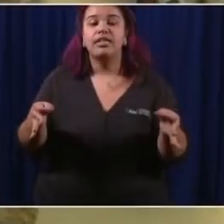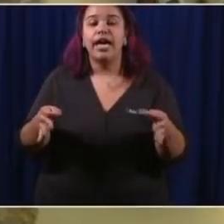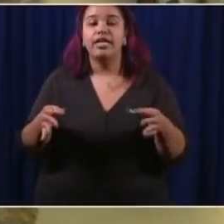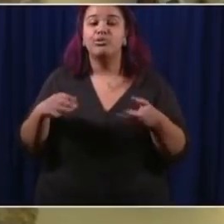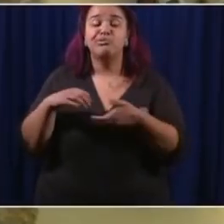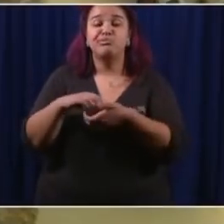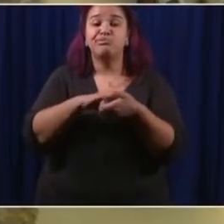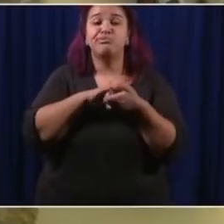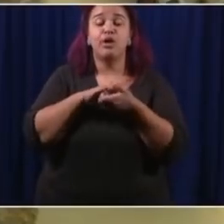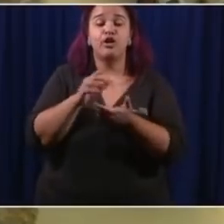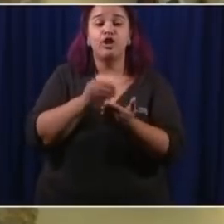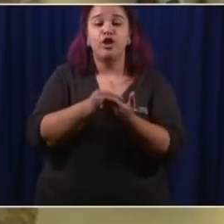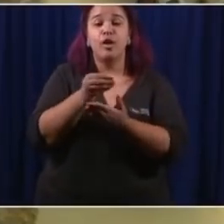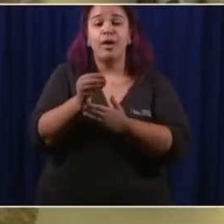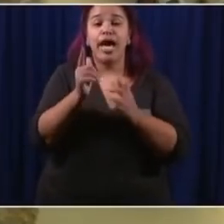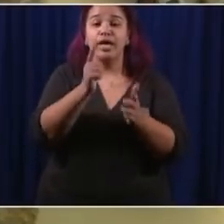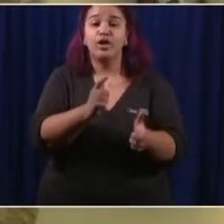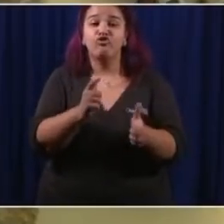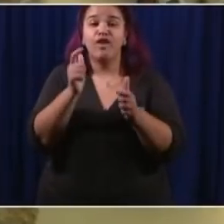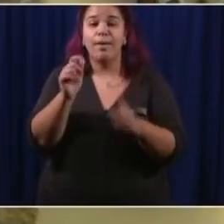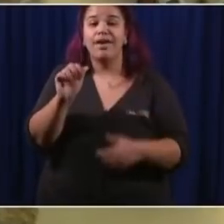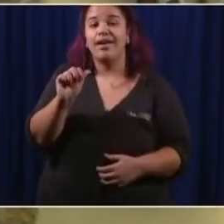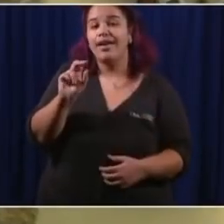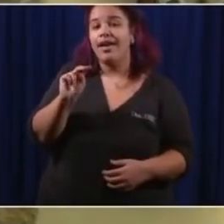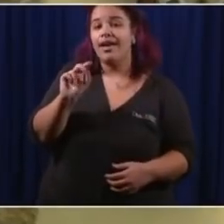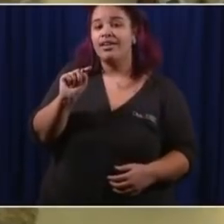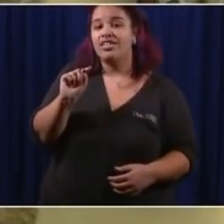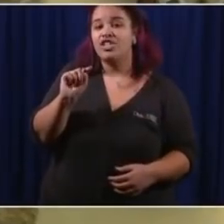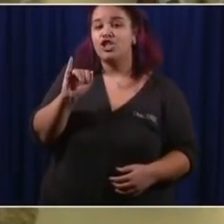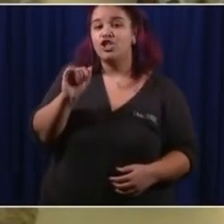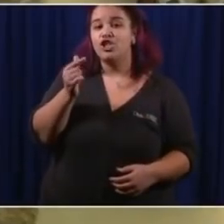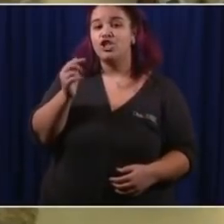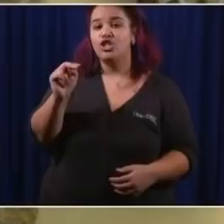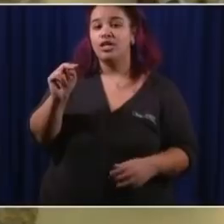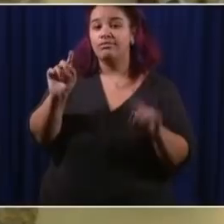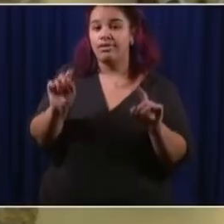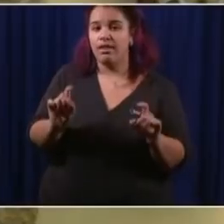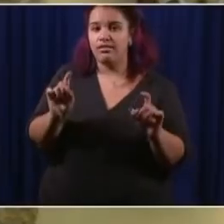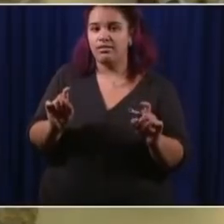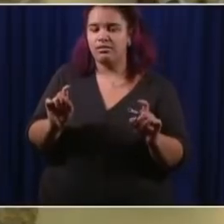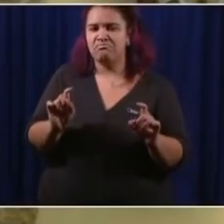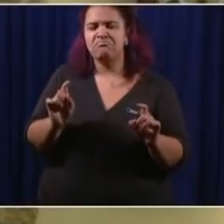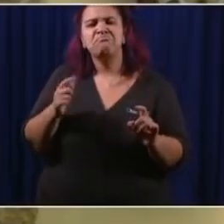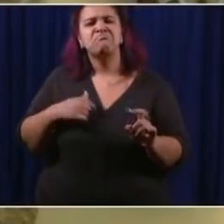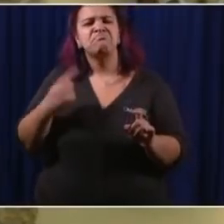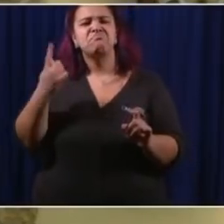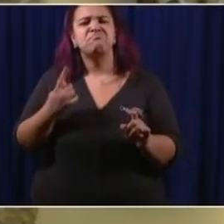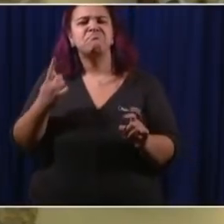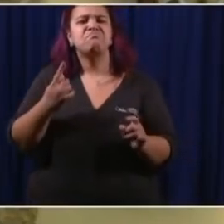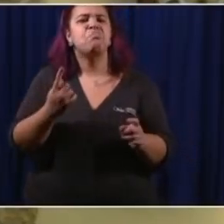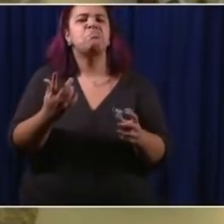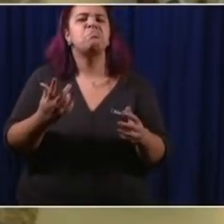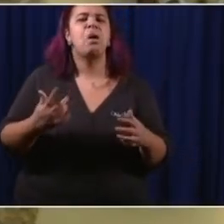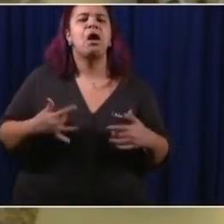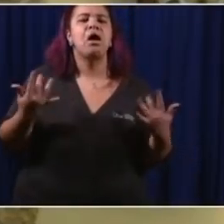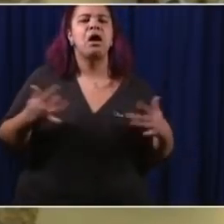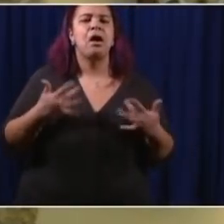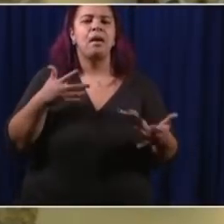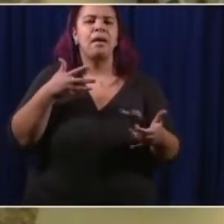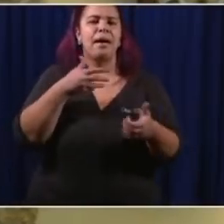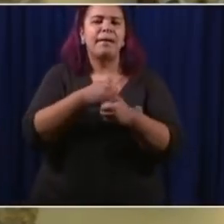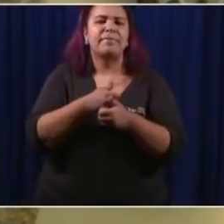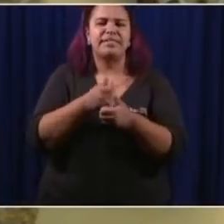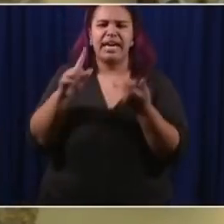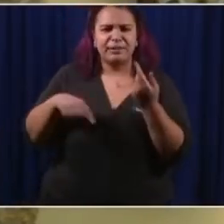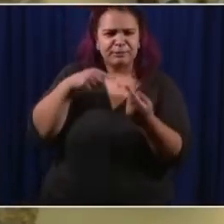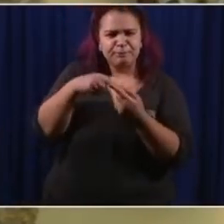and rapid antigen tests. And we're wondering if you can give us like an update about where the state is on